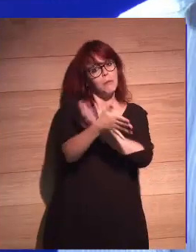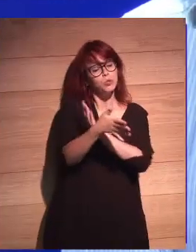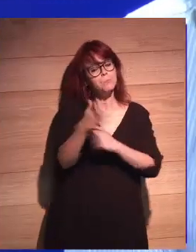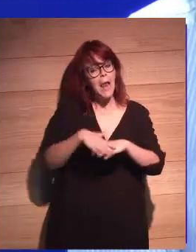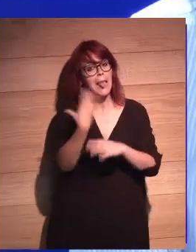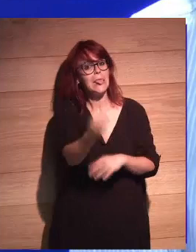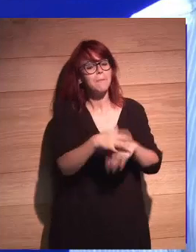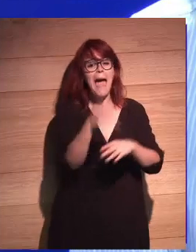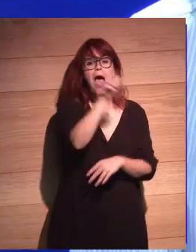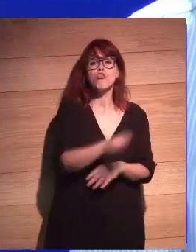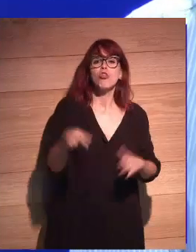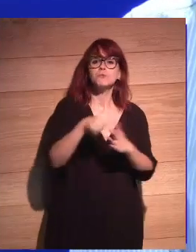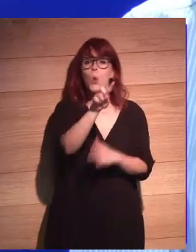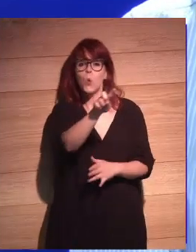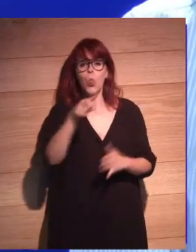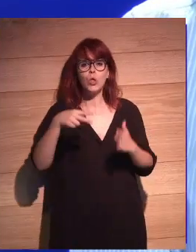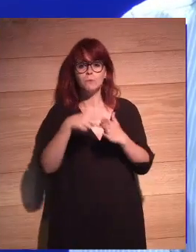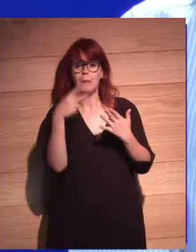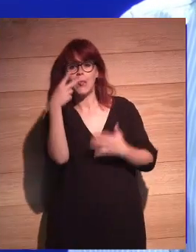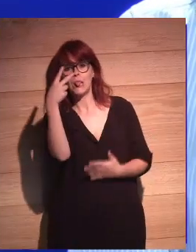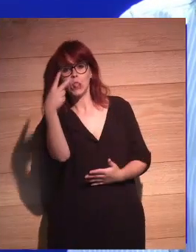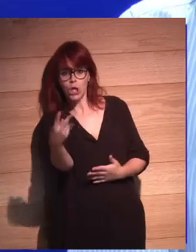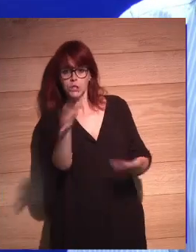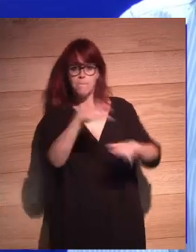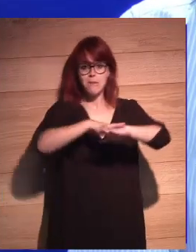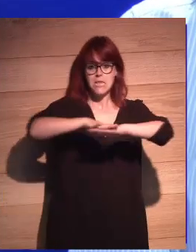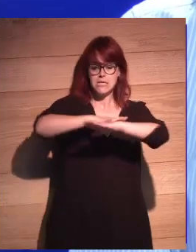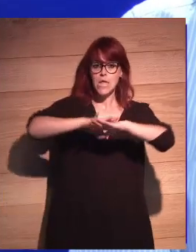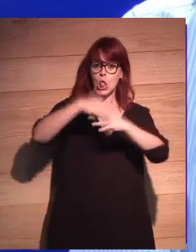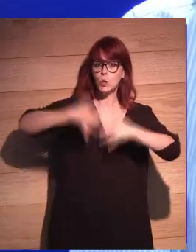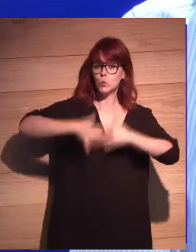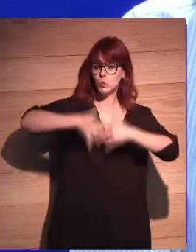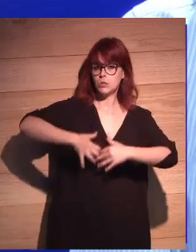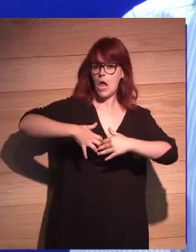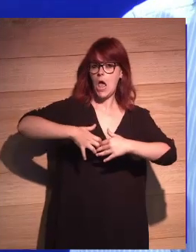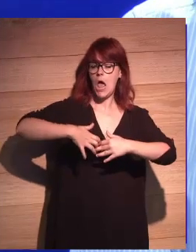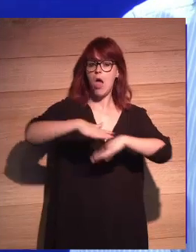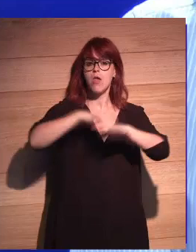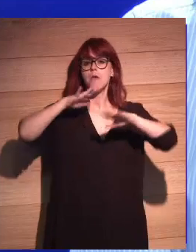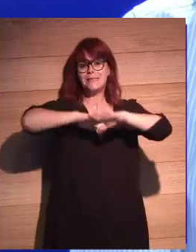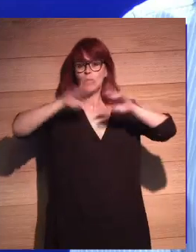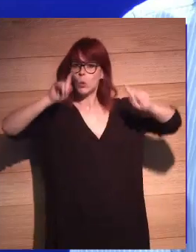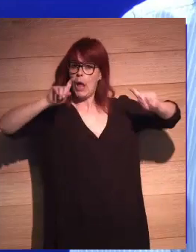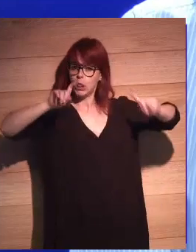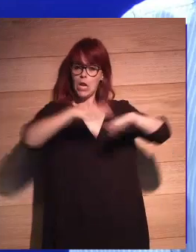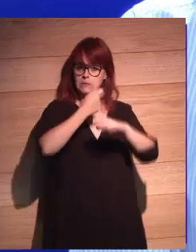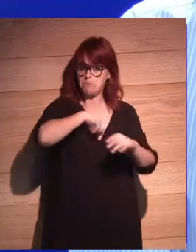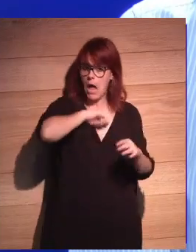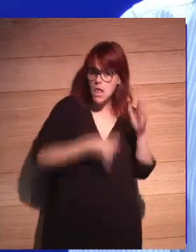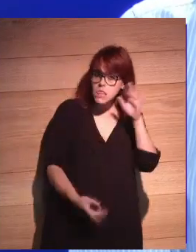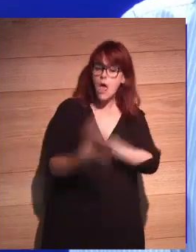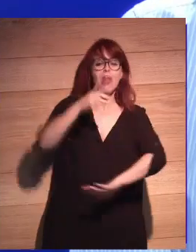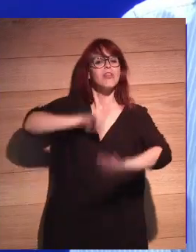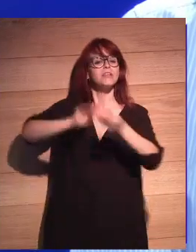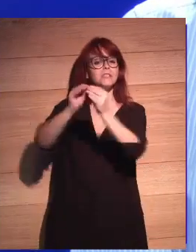here. In year 2001, 2002, the Ministry of Industry and Ministry of Education in Spain started